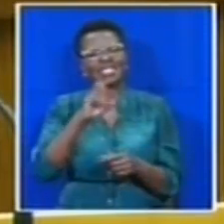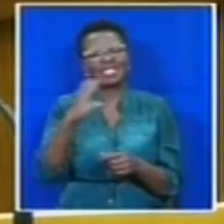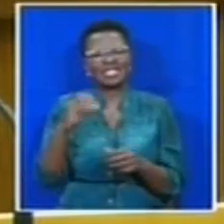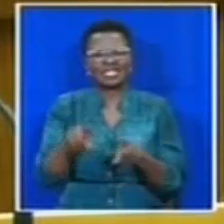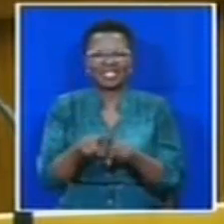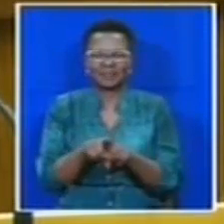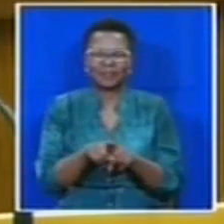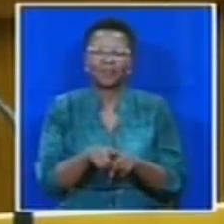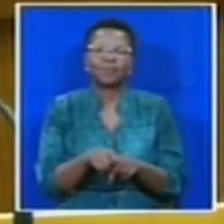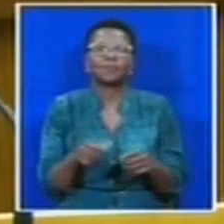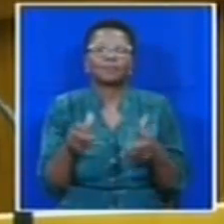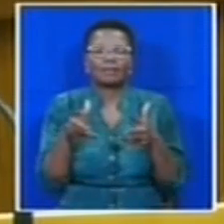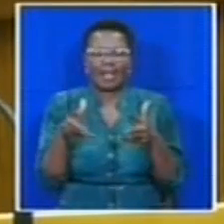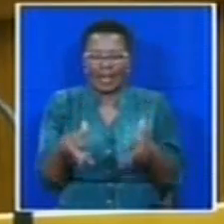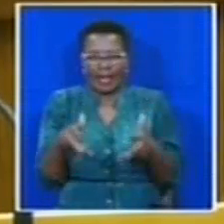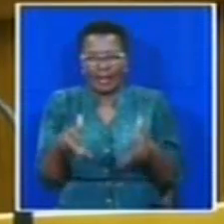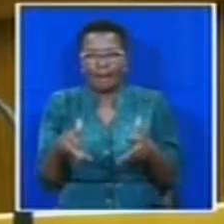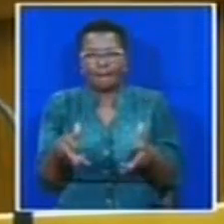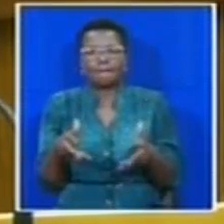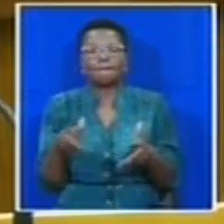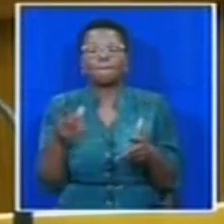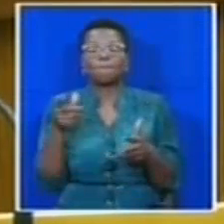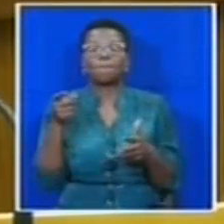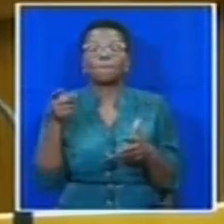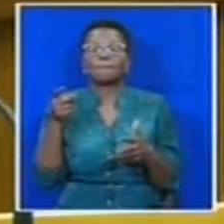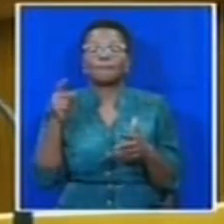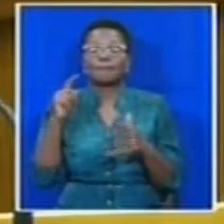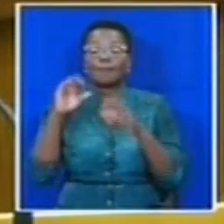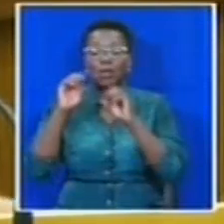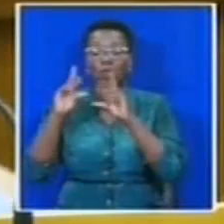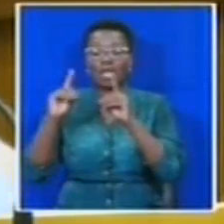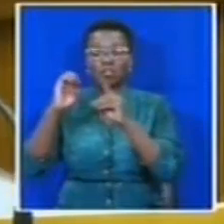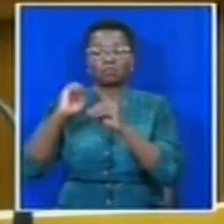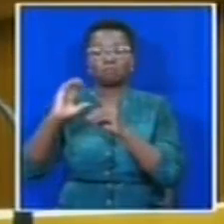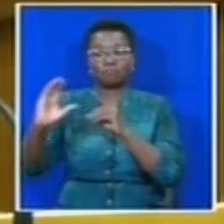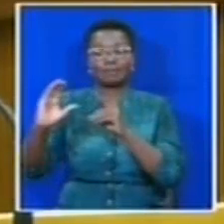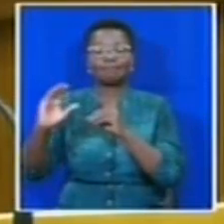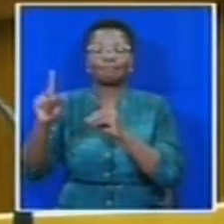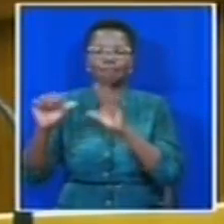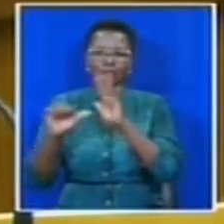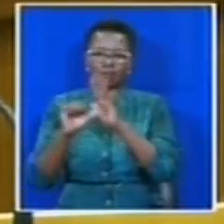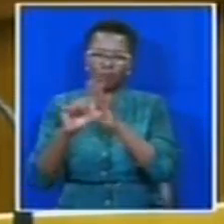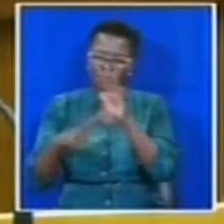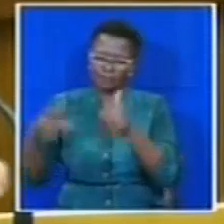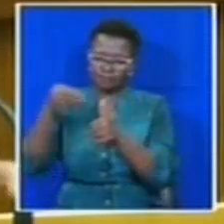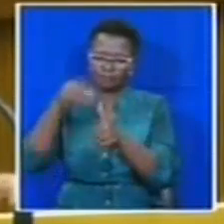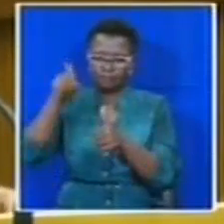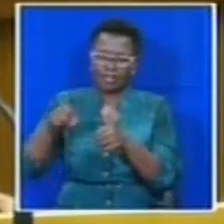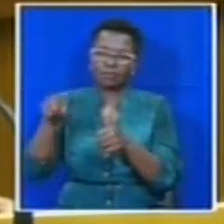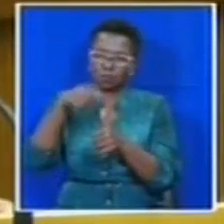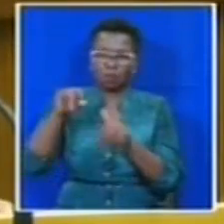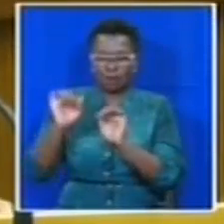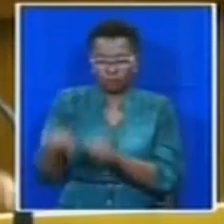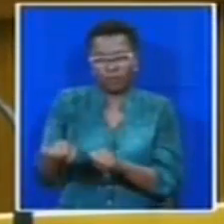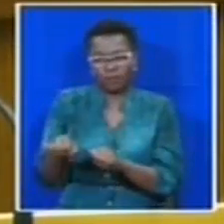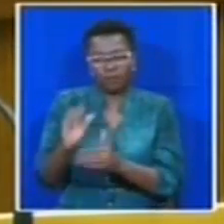present phase of our development, financing of education has to be our highest priority. I'm sure all of you will